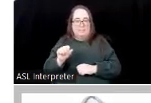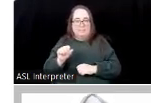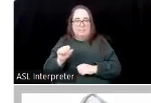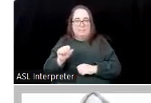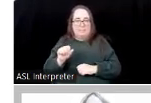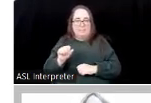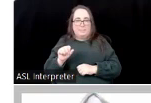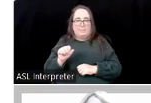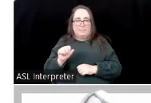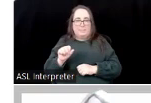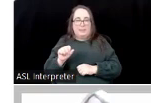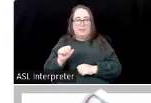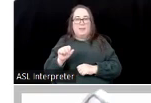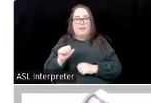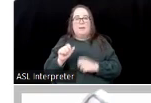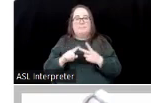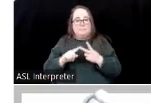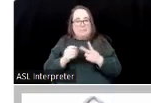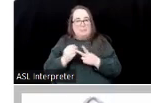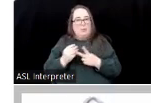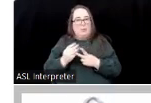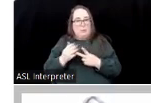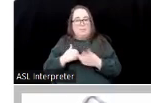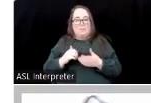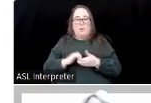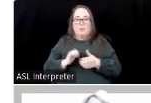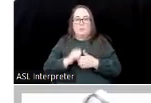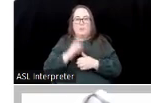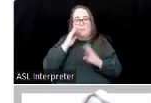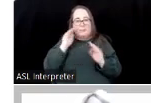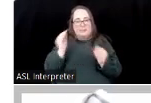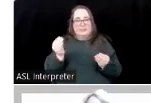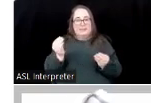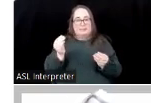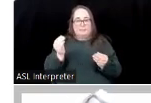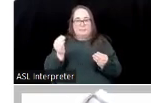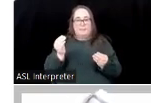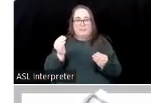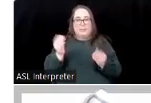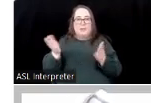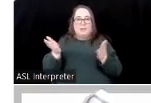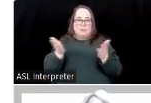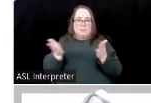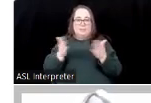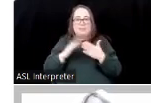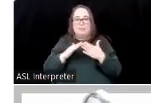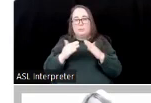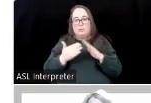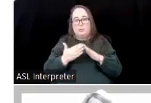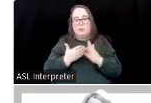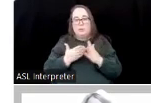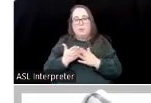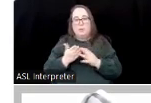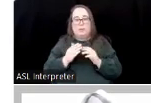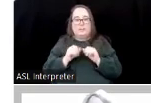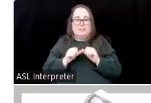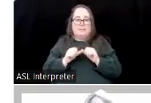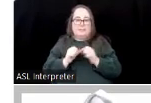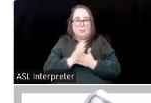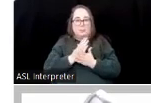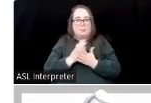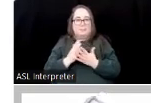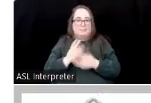spring, look for a webinar on partnerships with the homelessness services community through the continuums of care